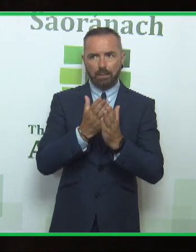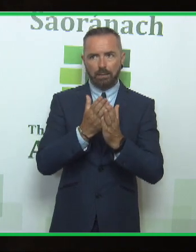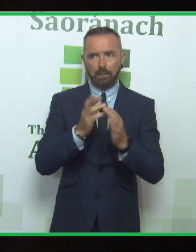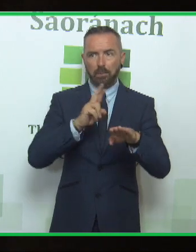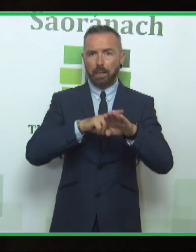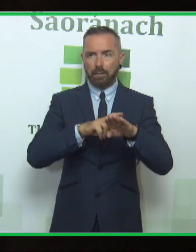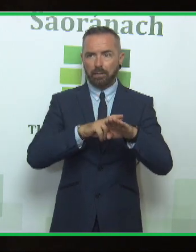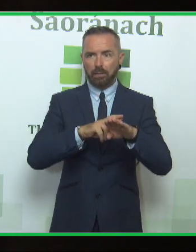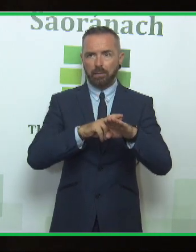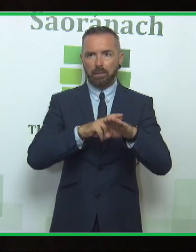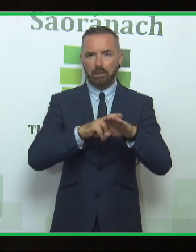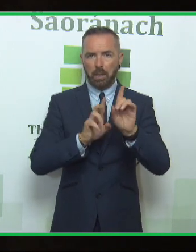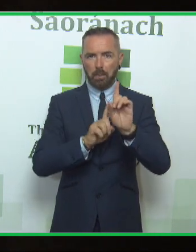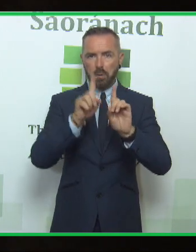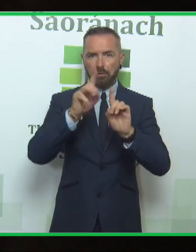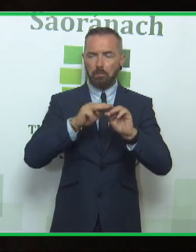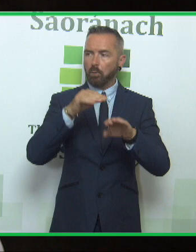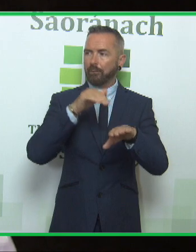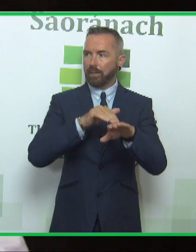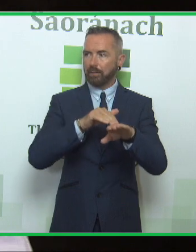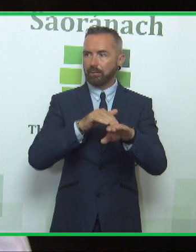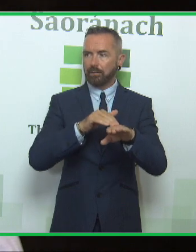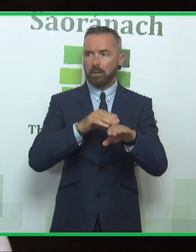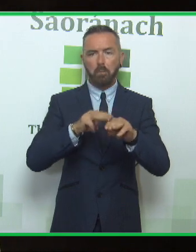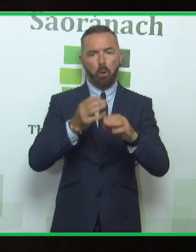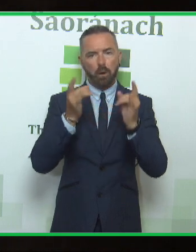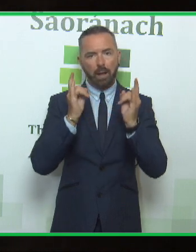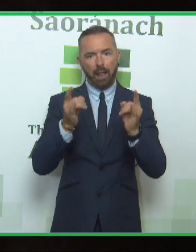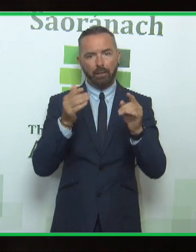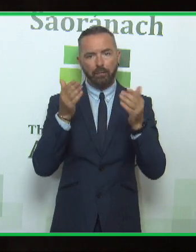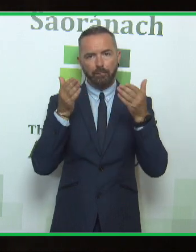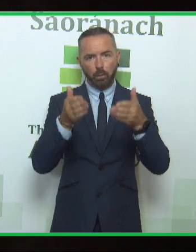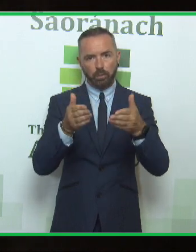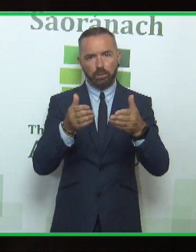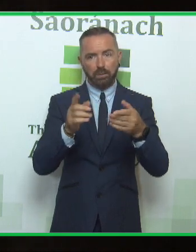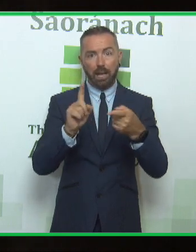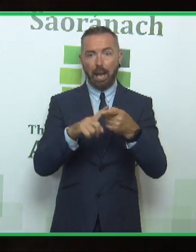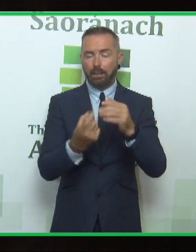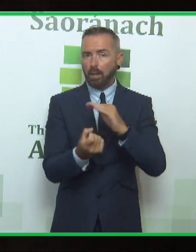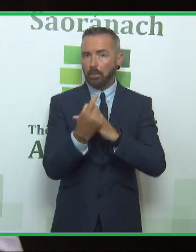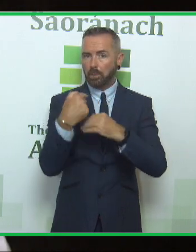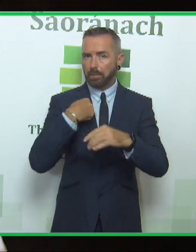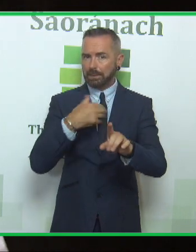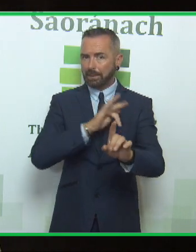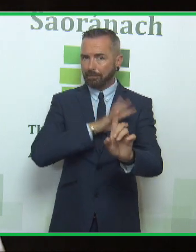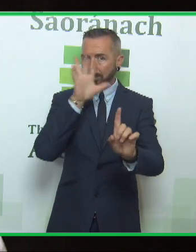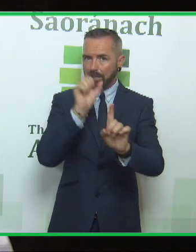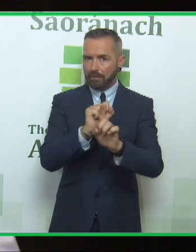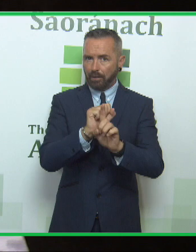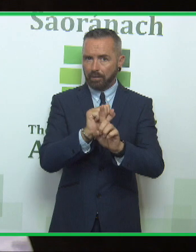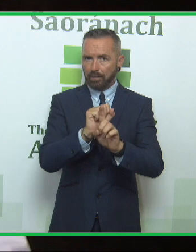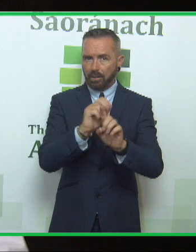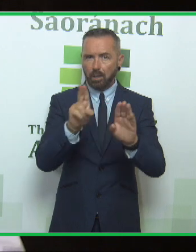more effective, and more health-focused. And the opportunities I have identified are informed by